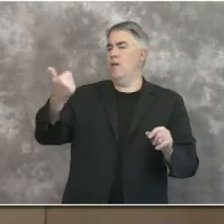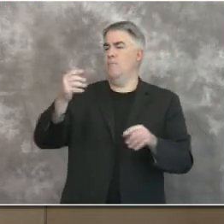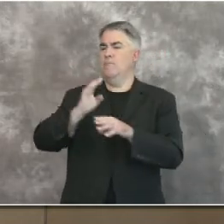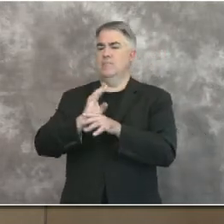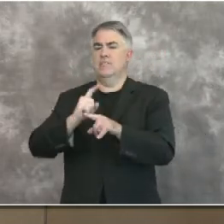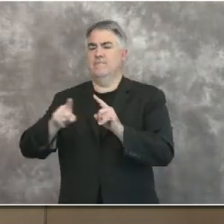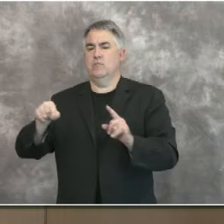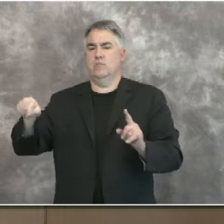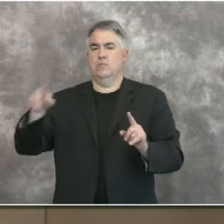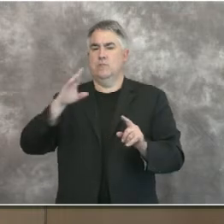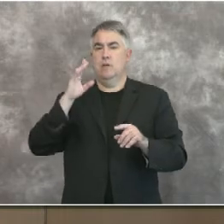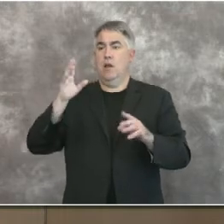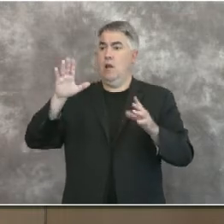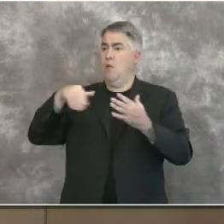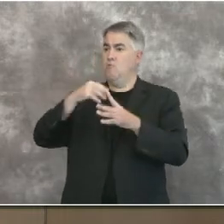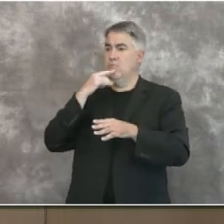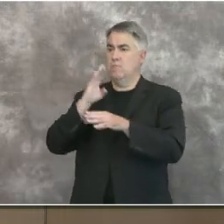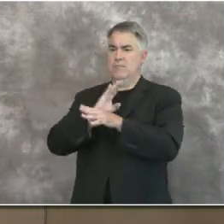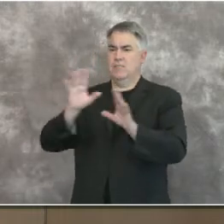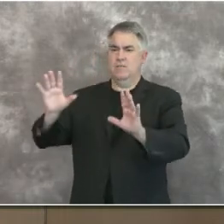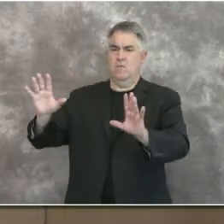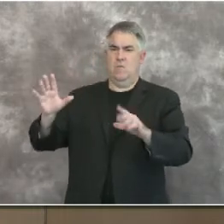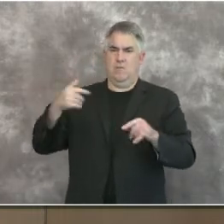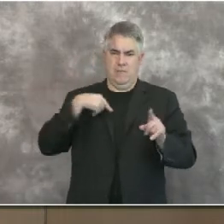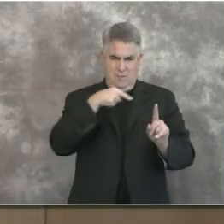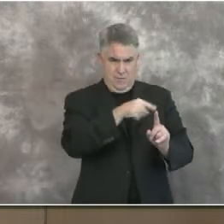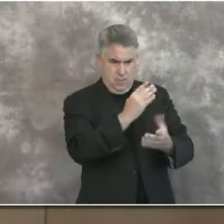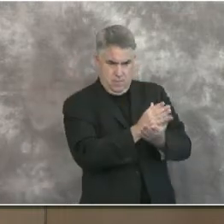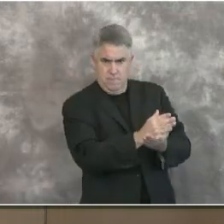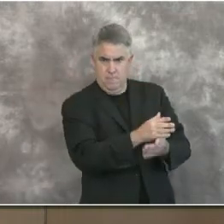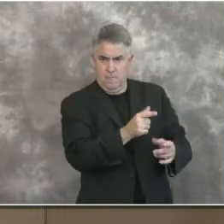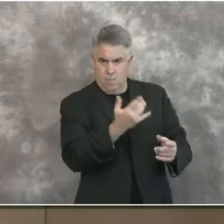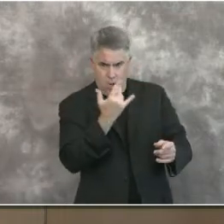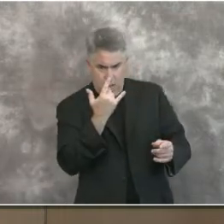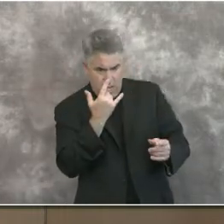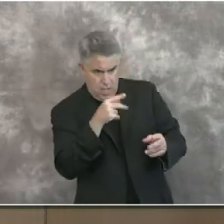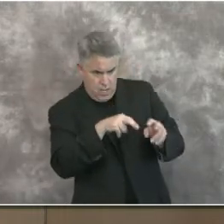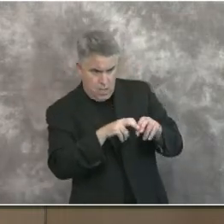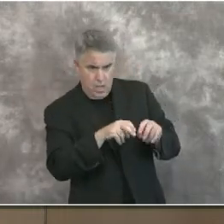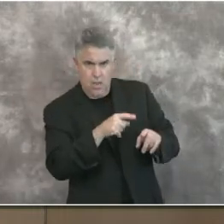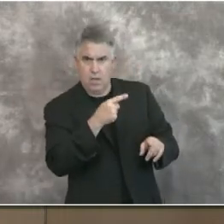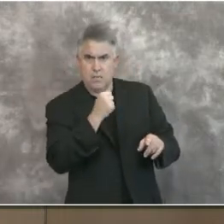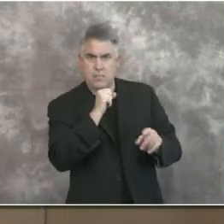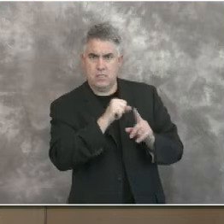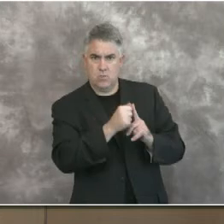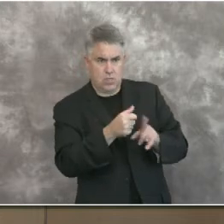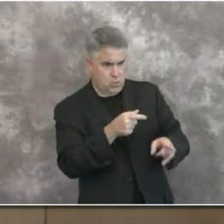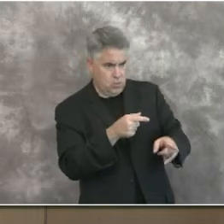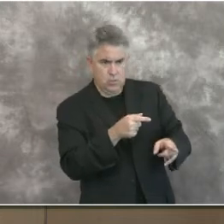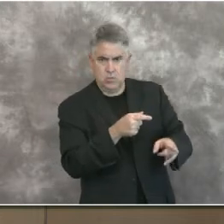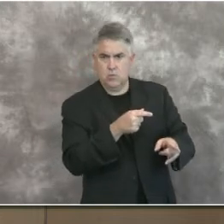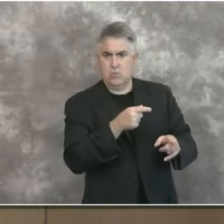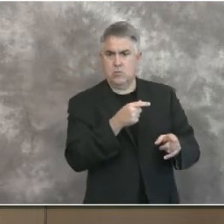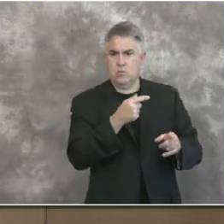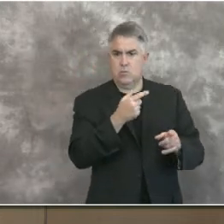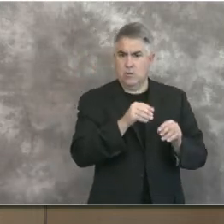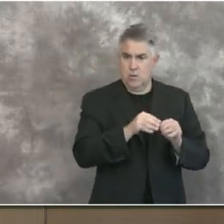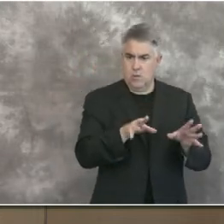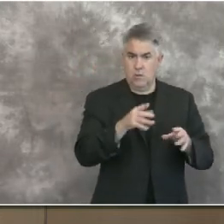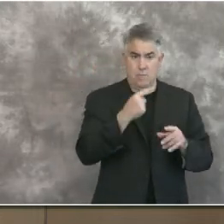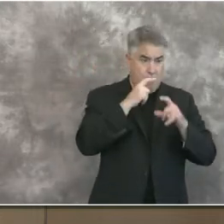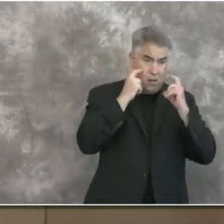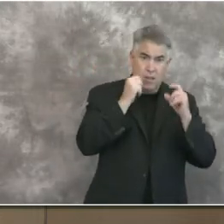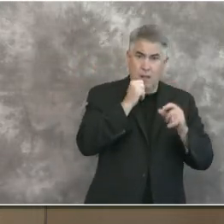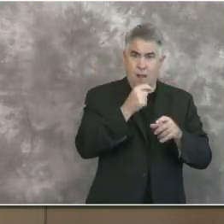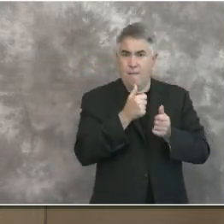the situation, it depends on what the situation is, what the metric is, and then we would delve into that